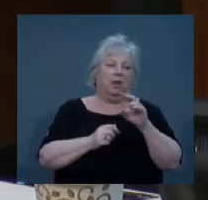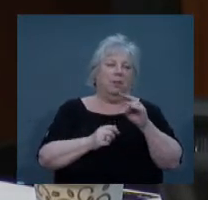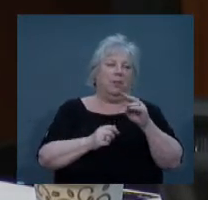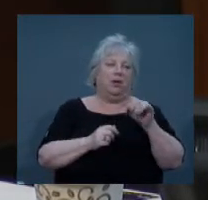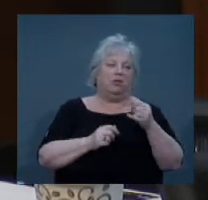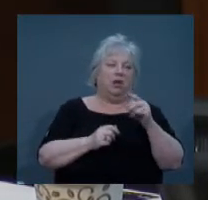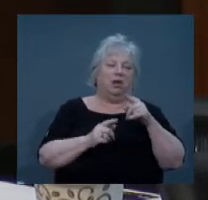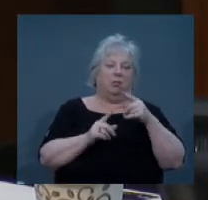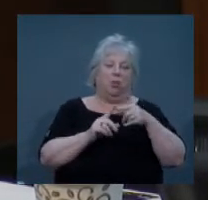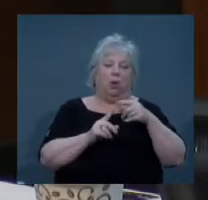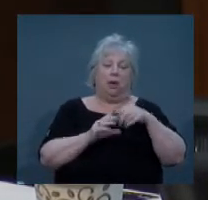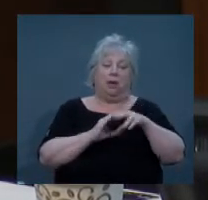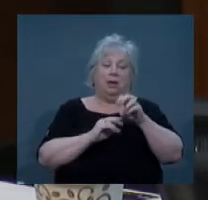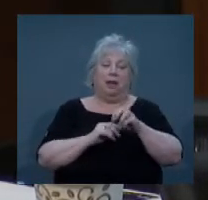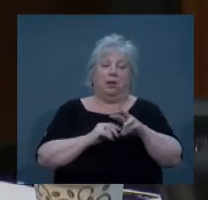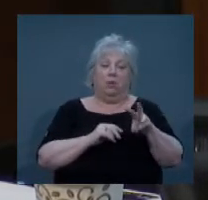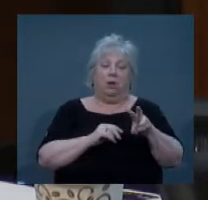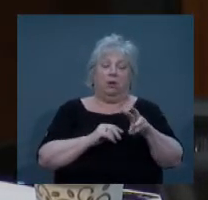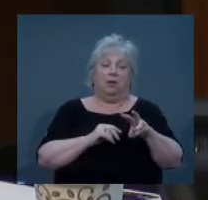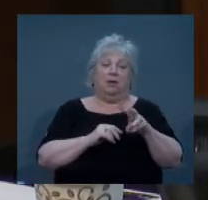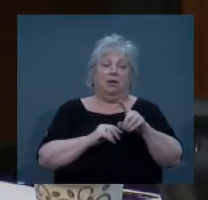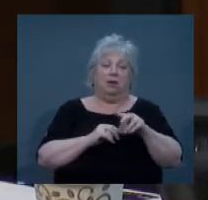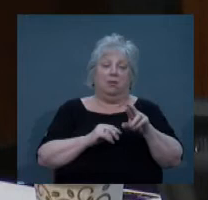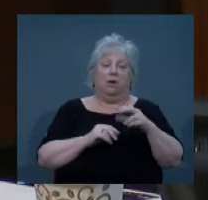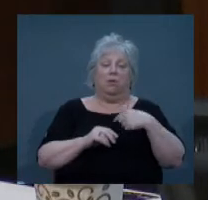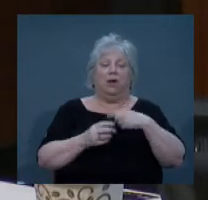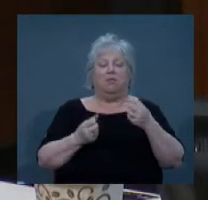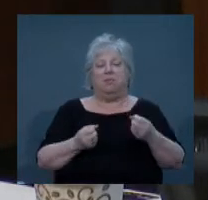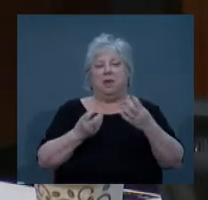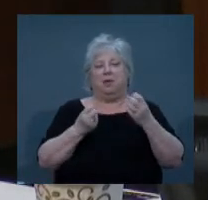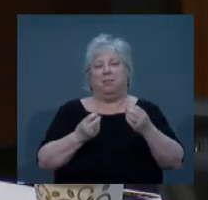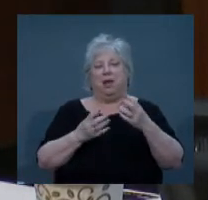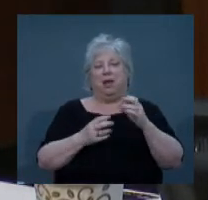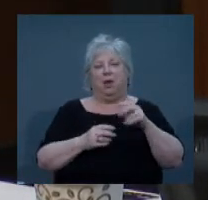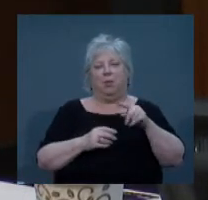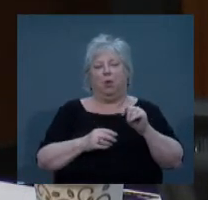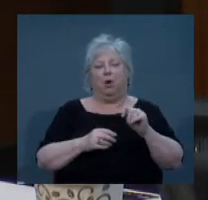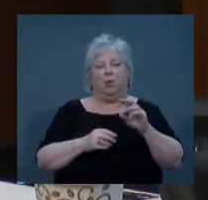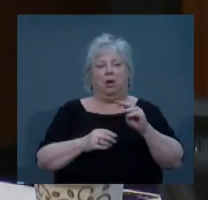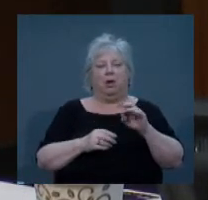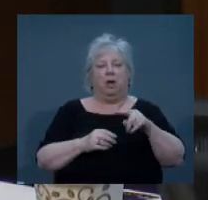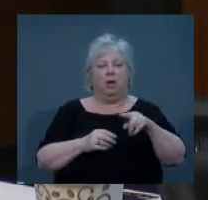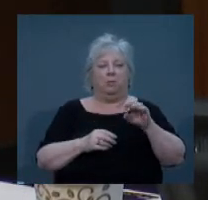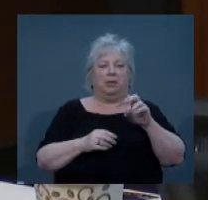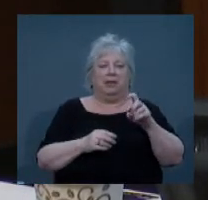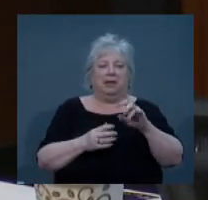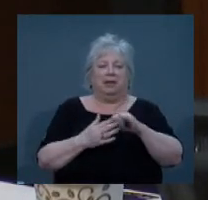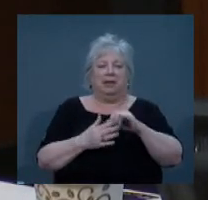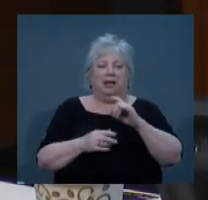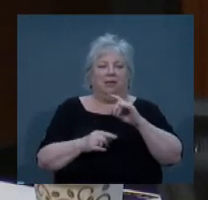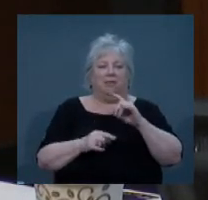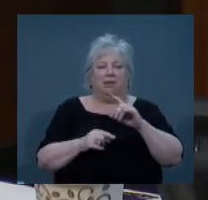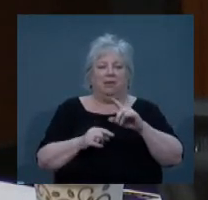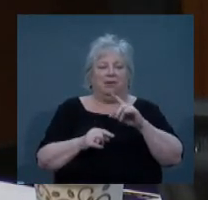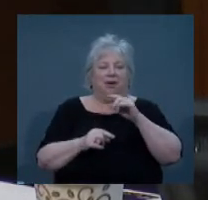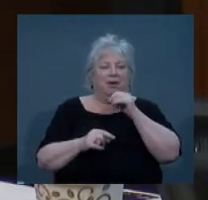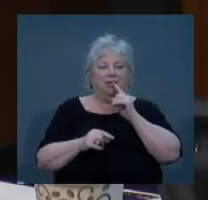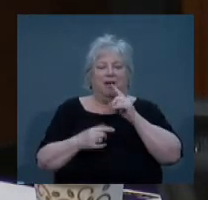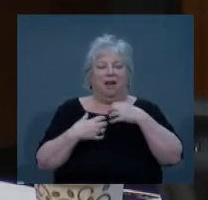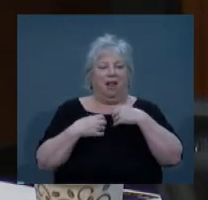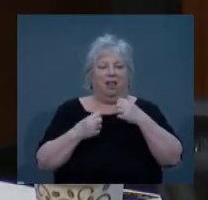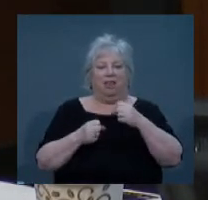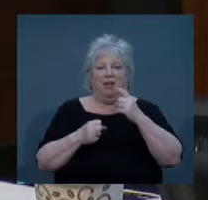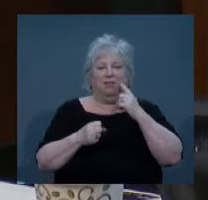Southwest Little Rock, we have a host of apartment complexes that are inhabitable, that are not fit to raise healthy children, youth,